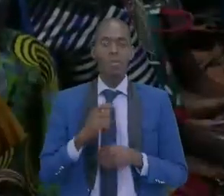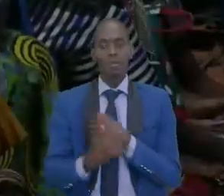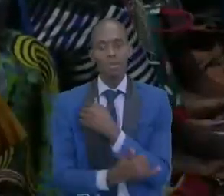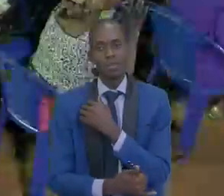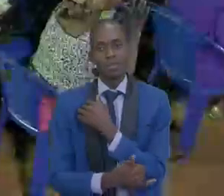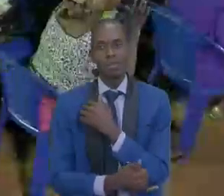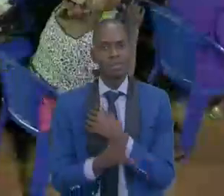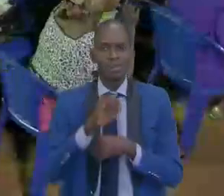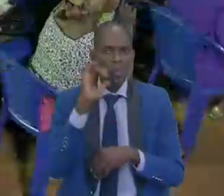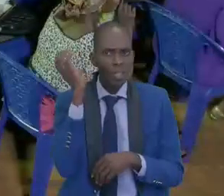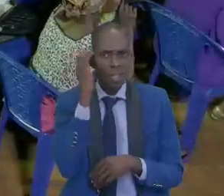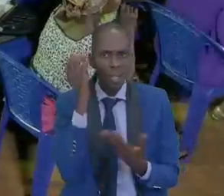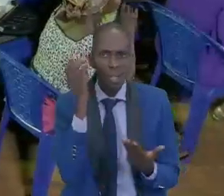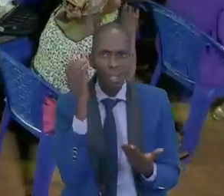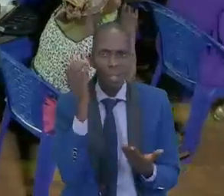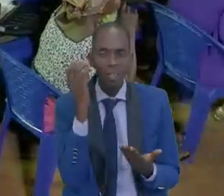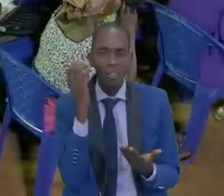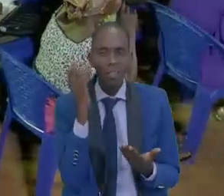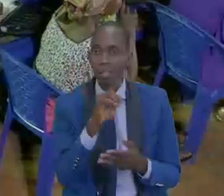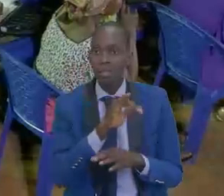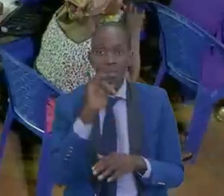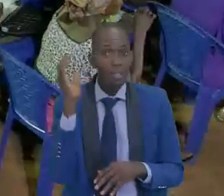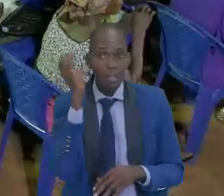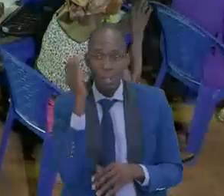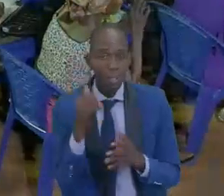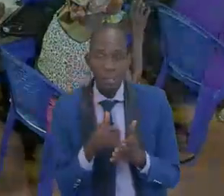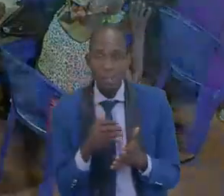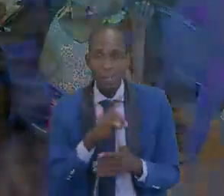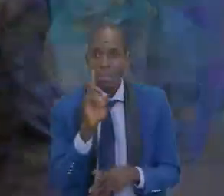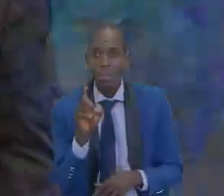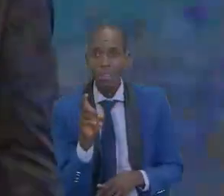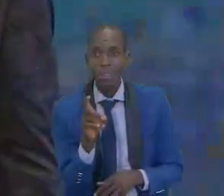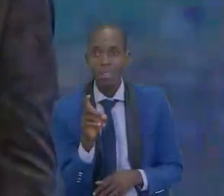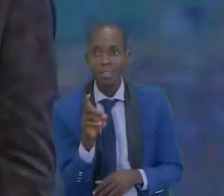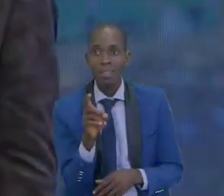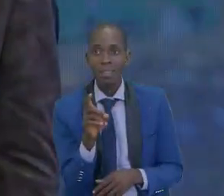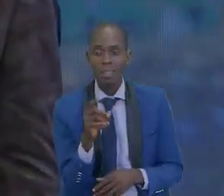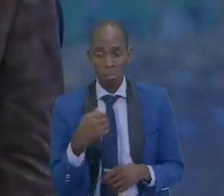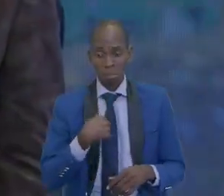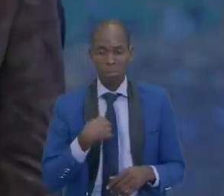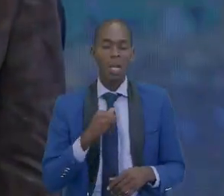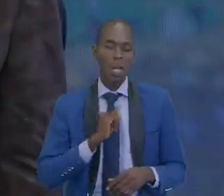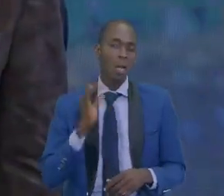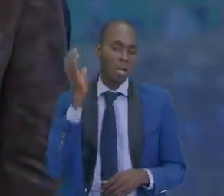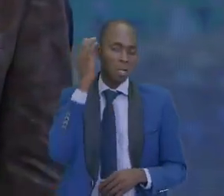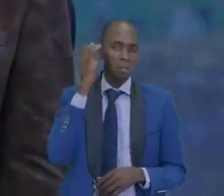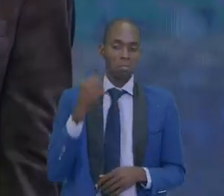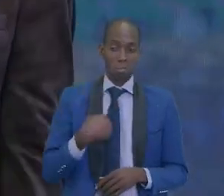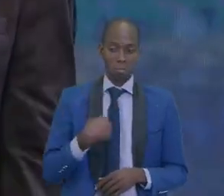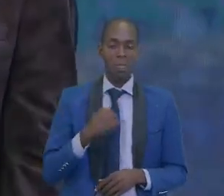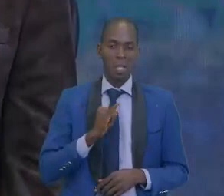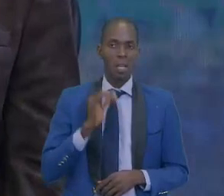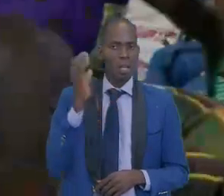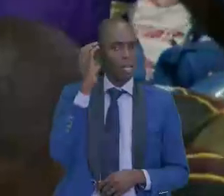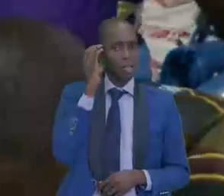didn't hear? You didn't hear? I heard. I can't